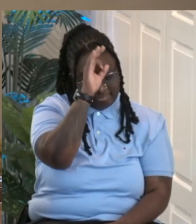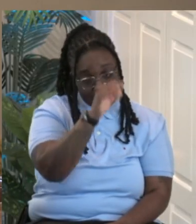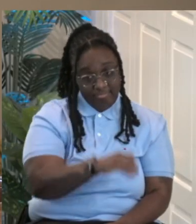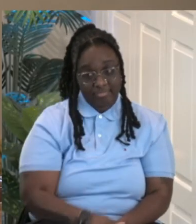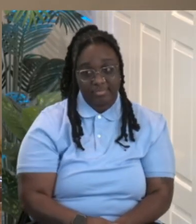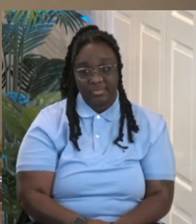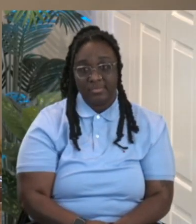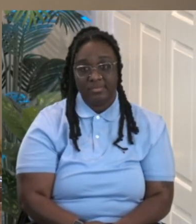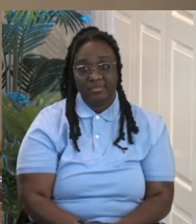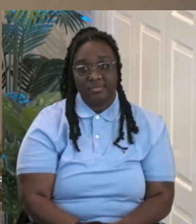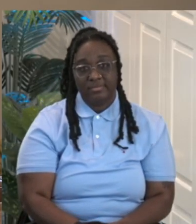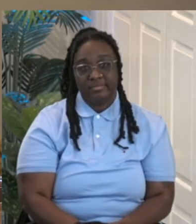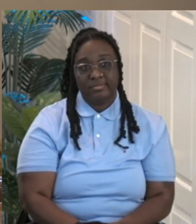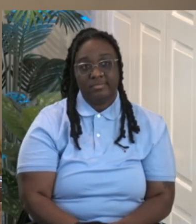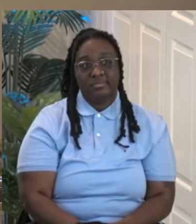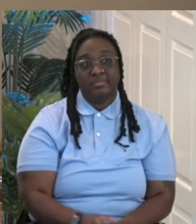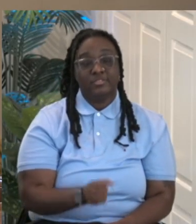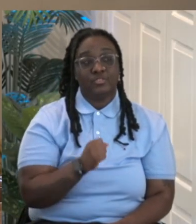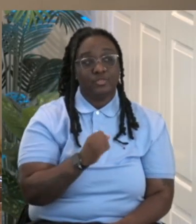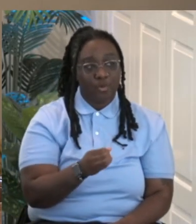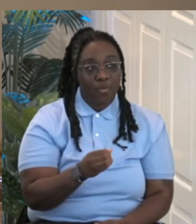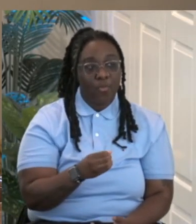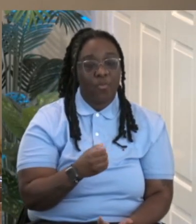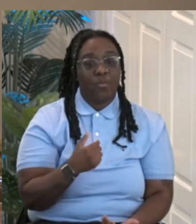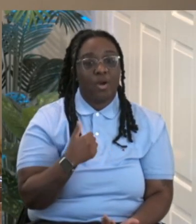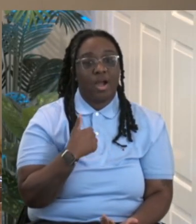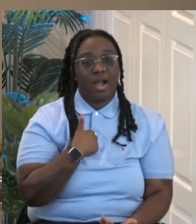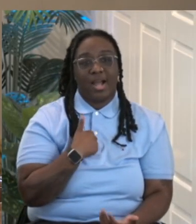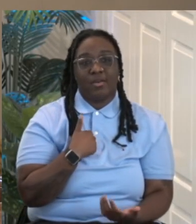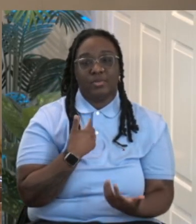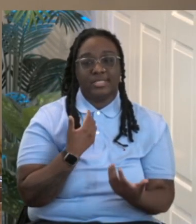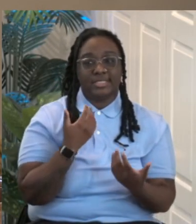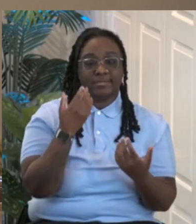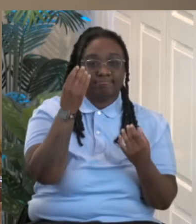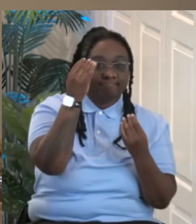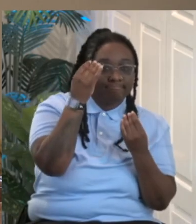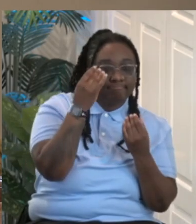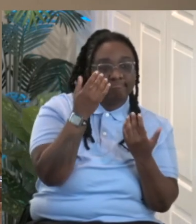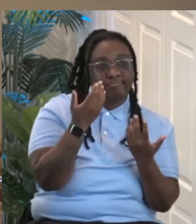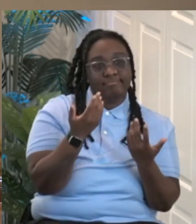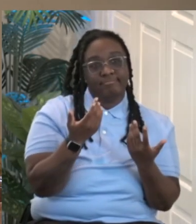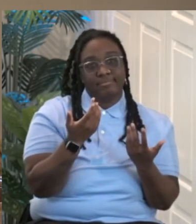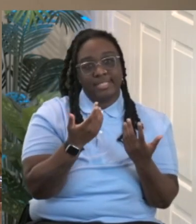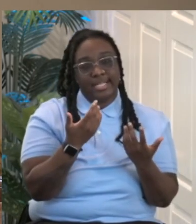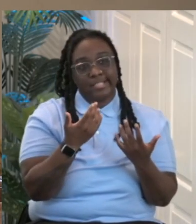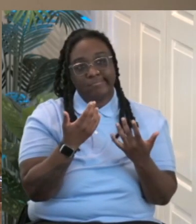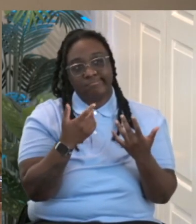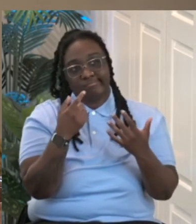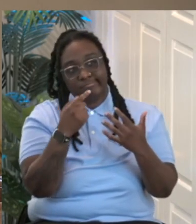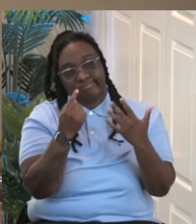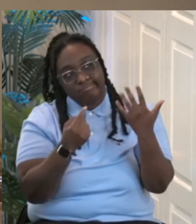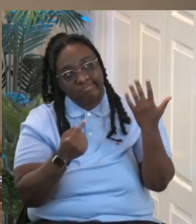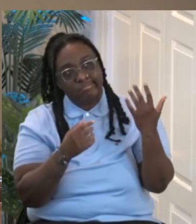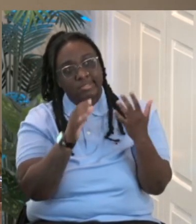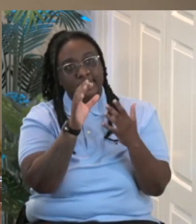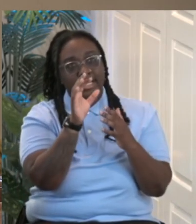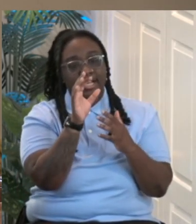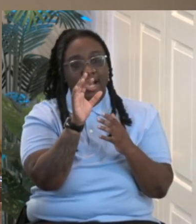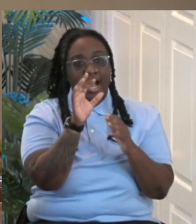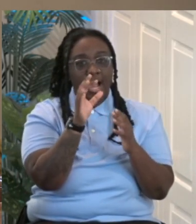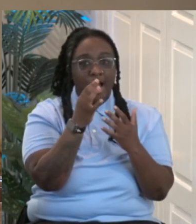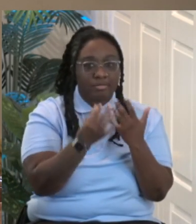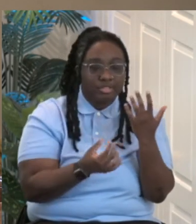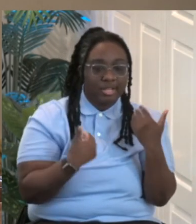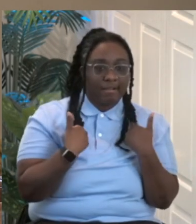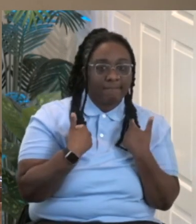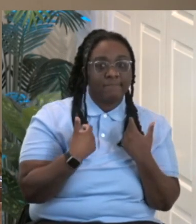So I was kind of like, well, I could, but then again, things were going on. The war was going on. A lot